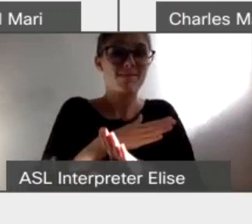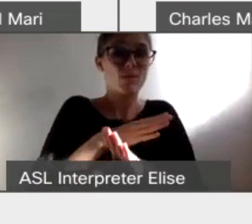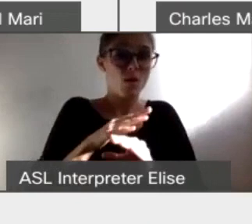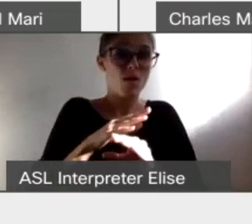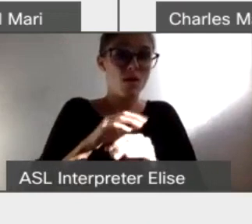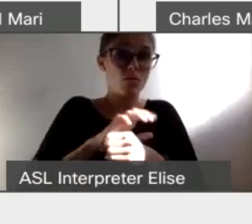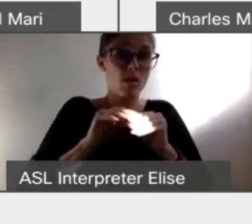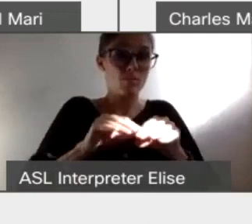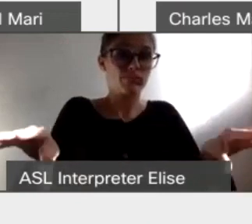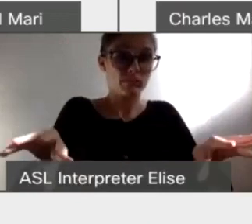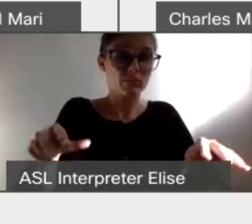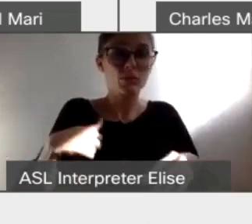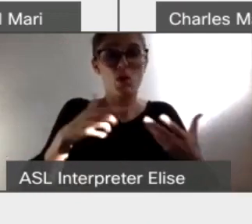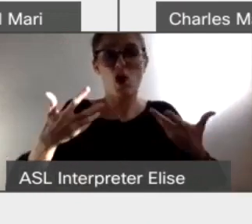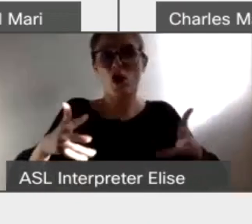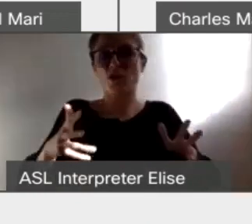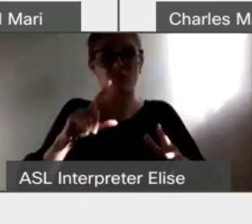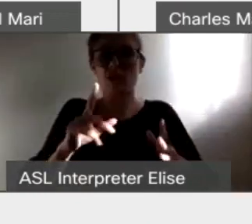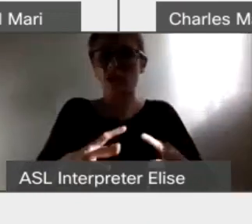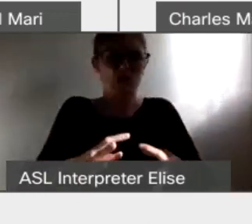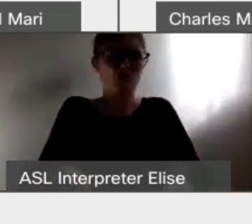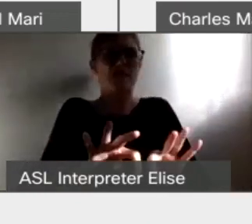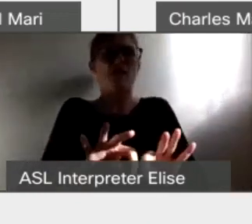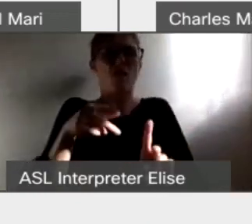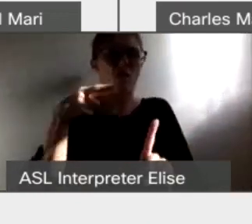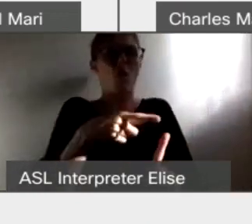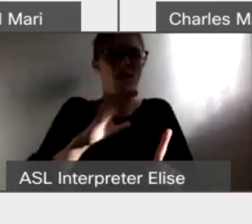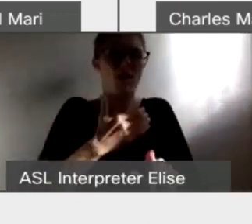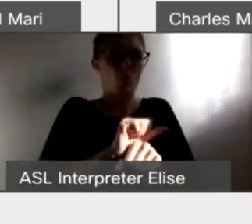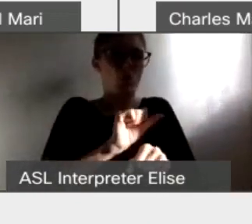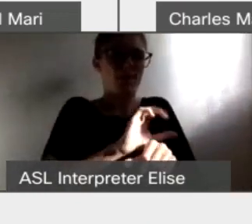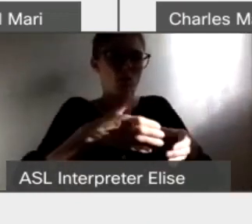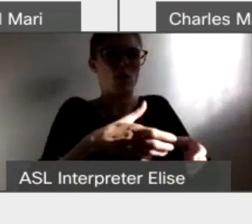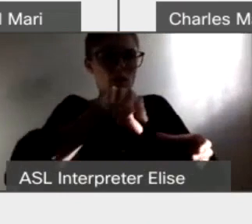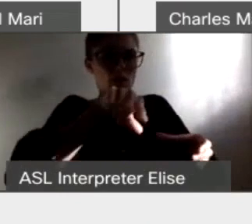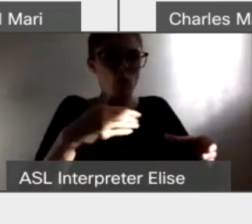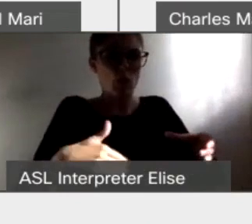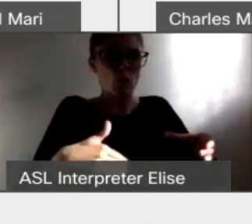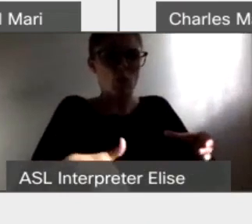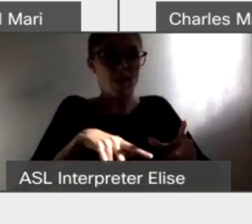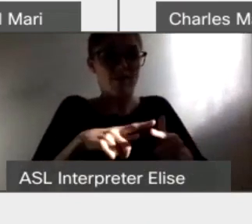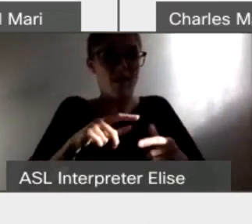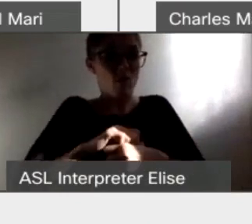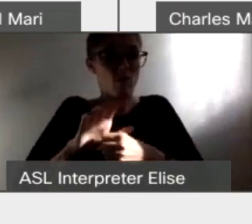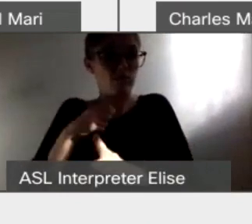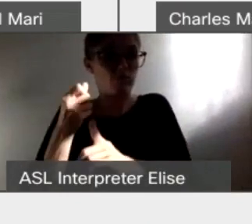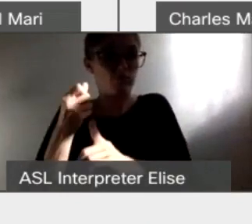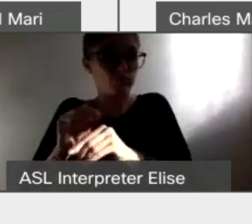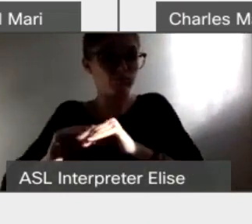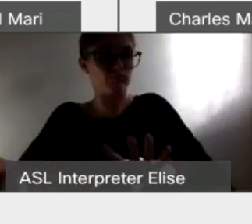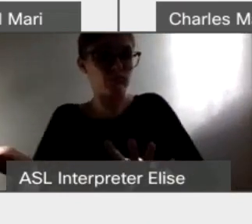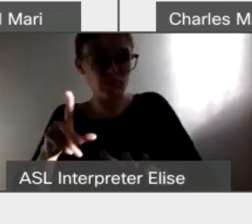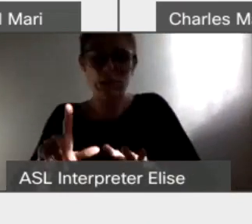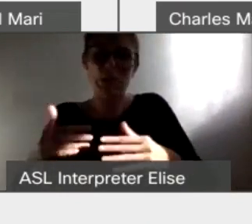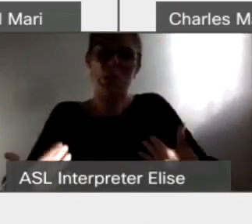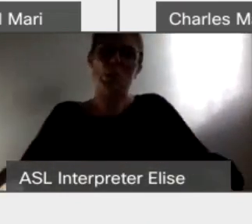already at a critical point with our workforce, and I think the pandemic exacerbated that. It shined a light on